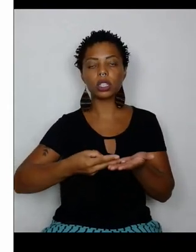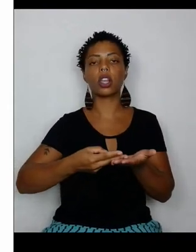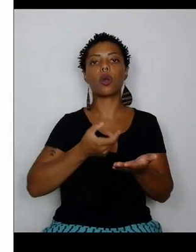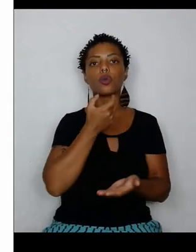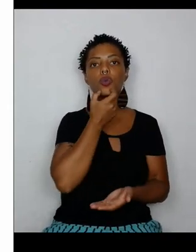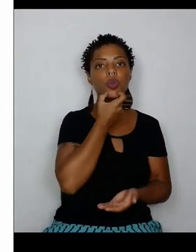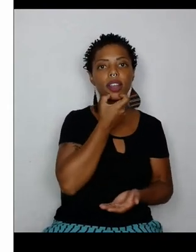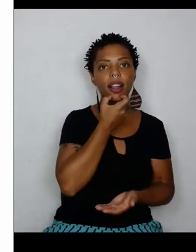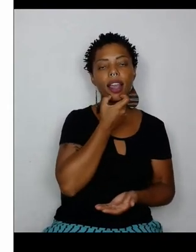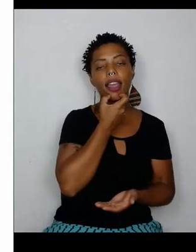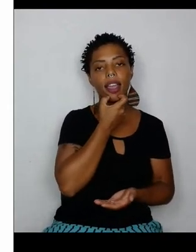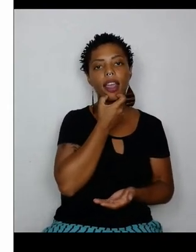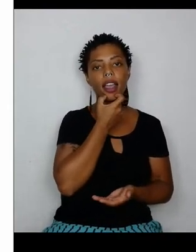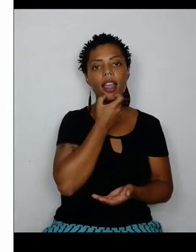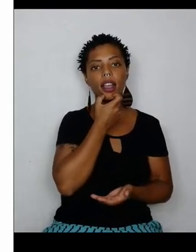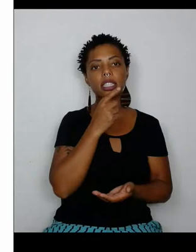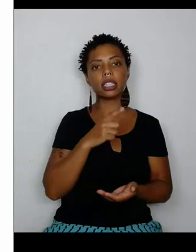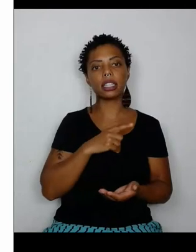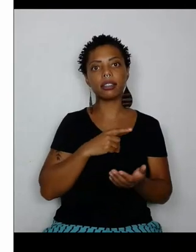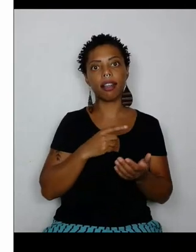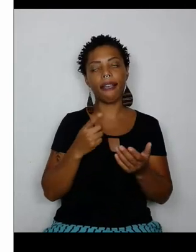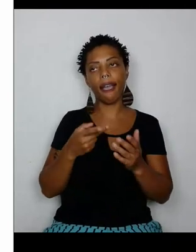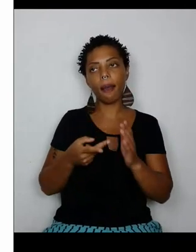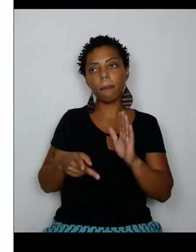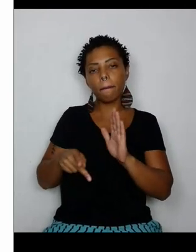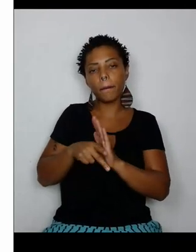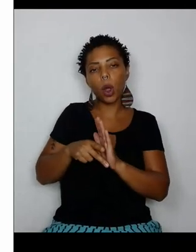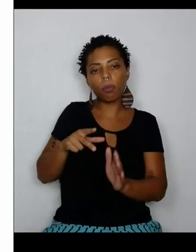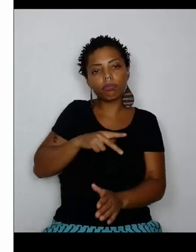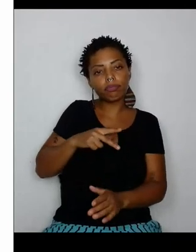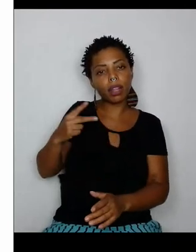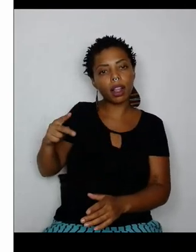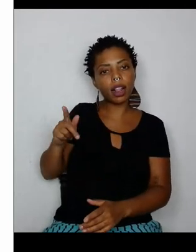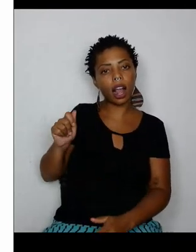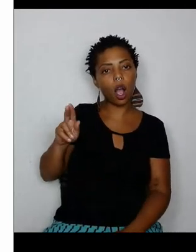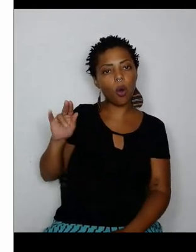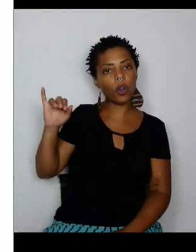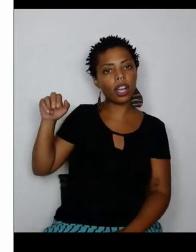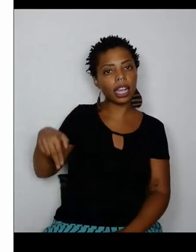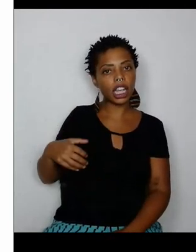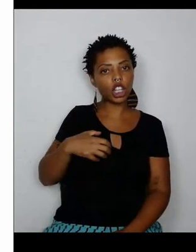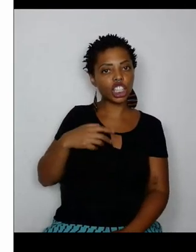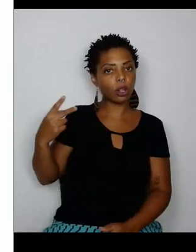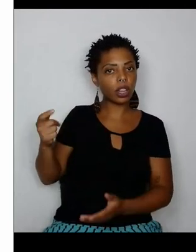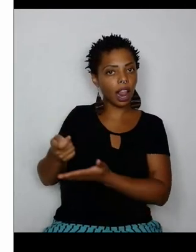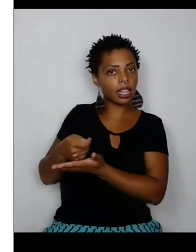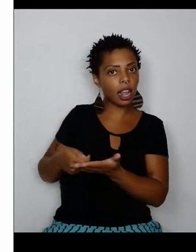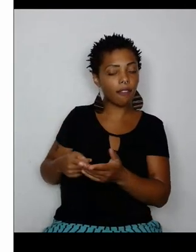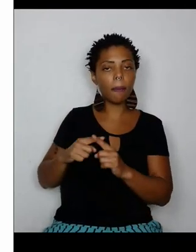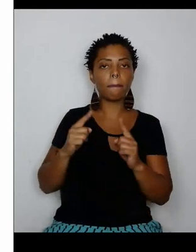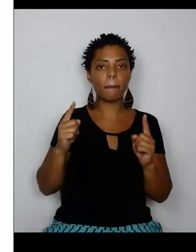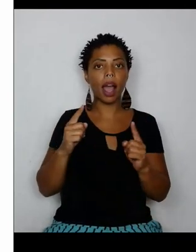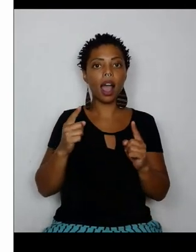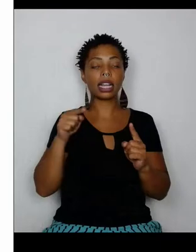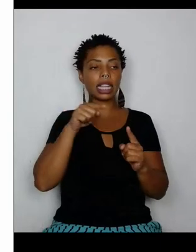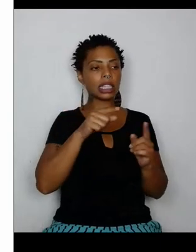artist's own title before and after gives a much better sense of its jumbled chronology